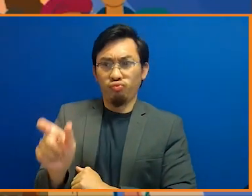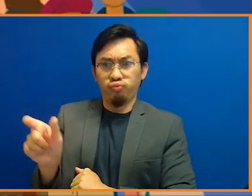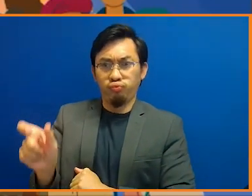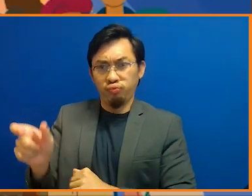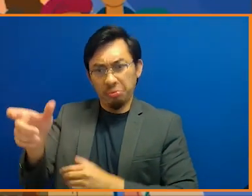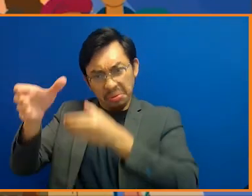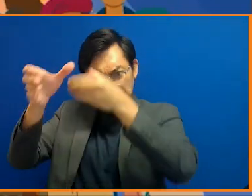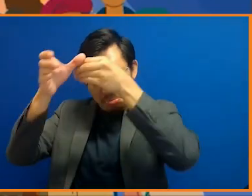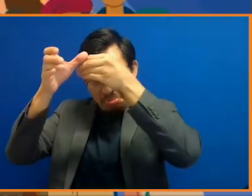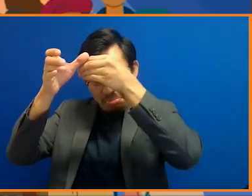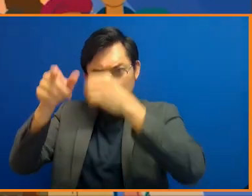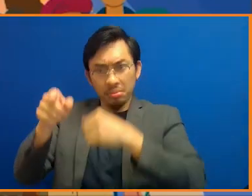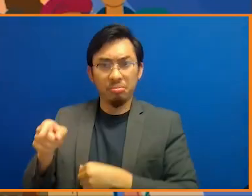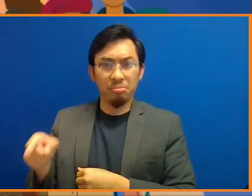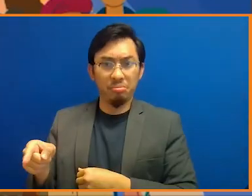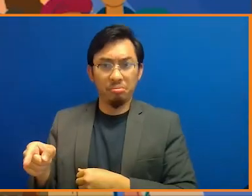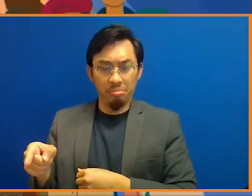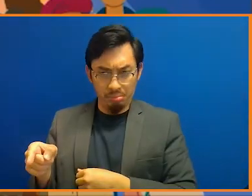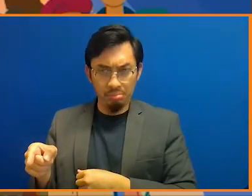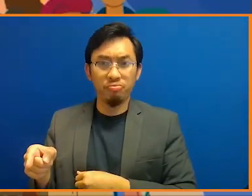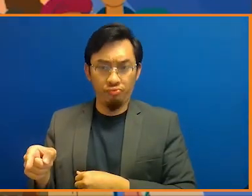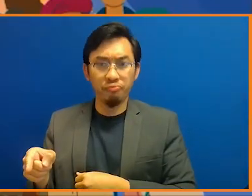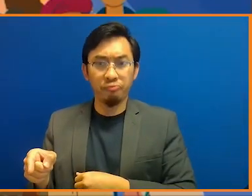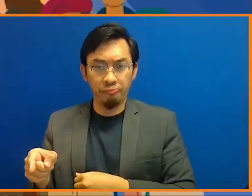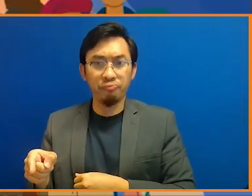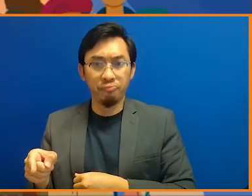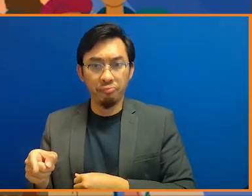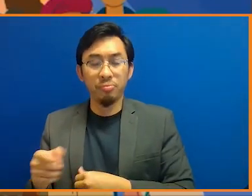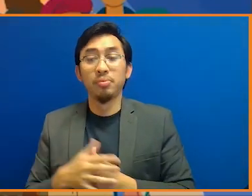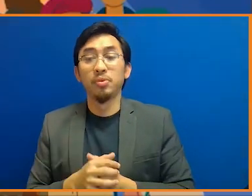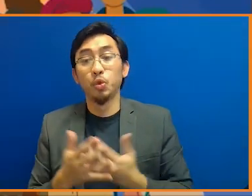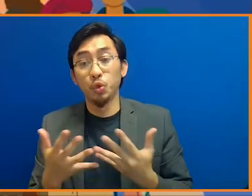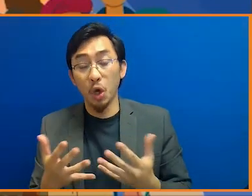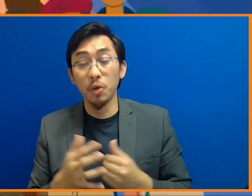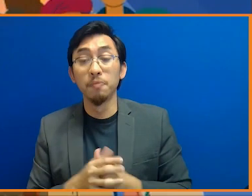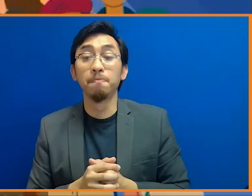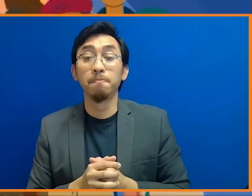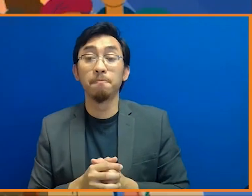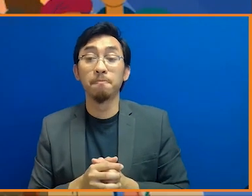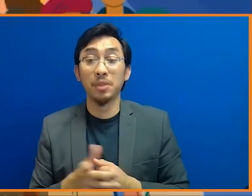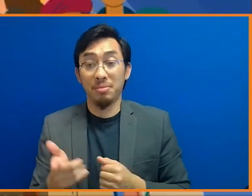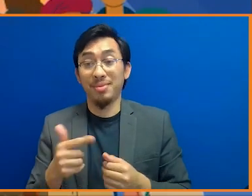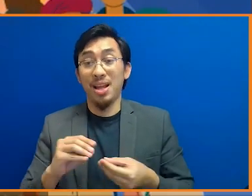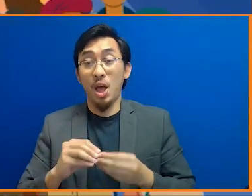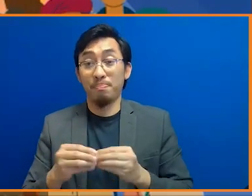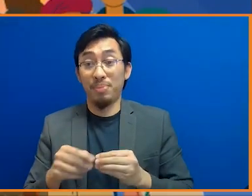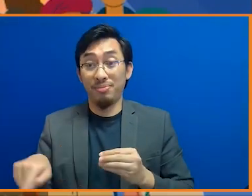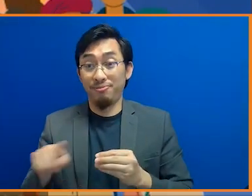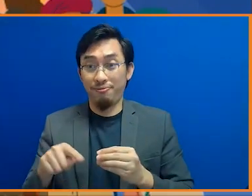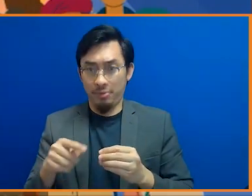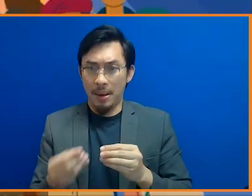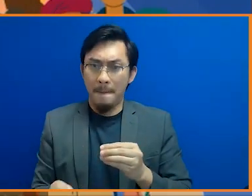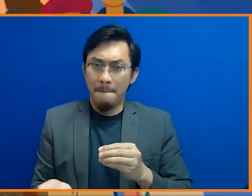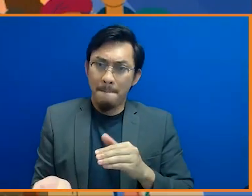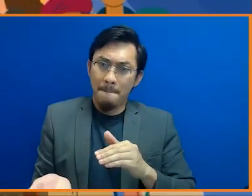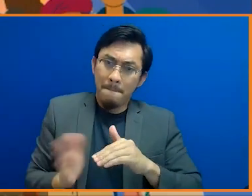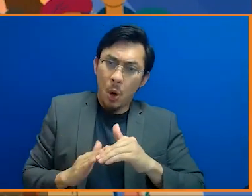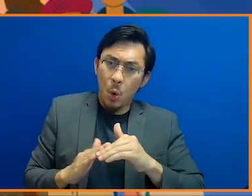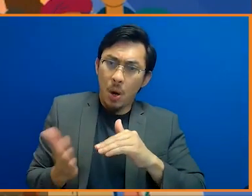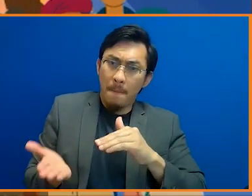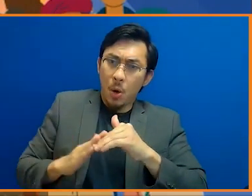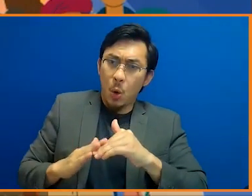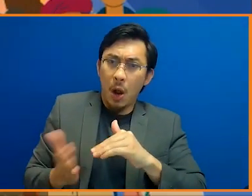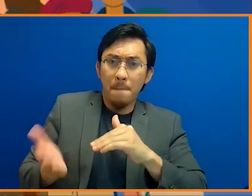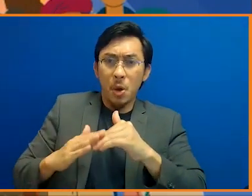personnel as a first responders. So if the number of are